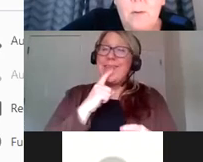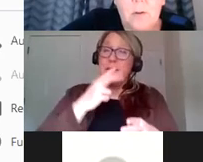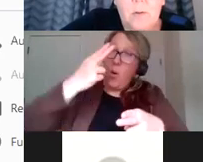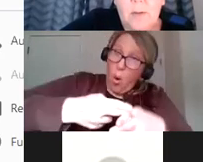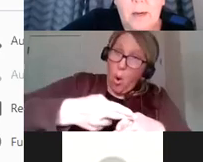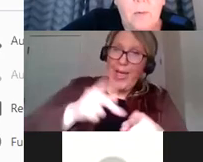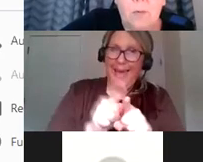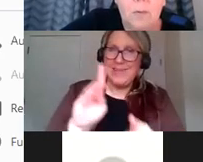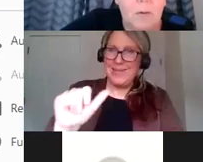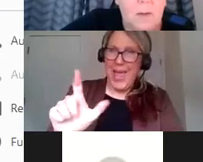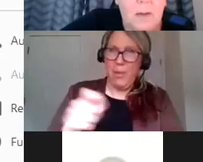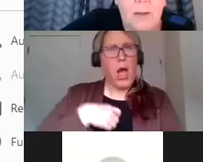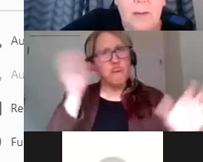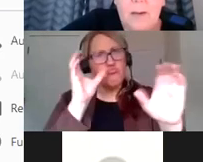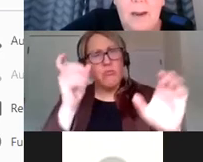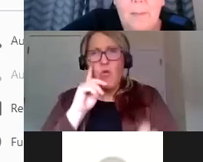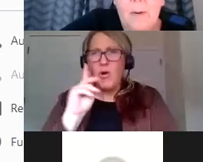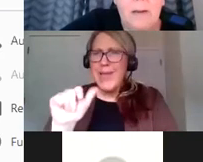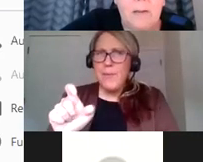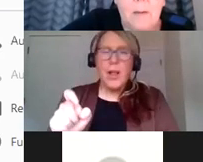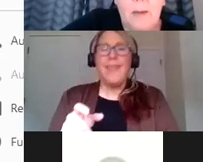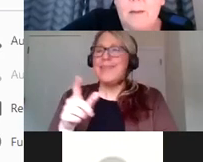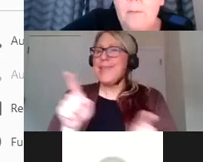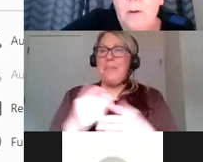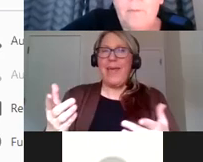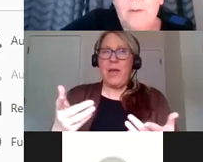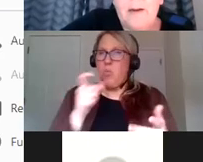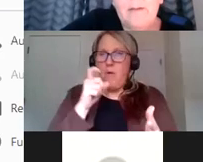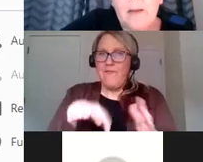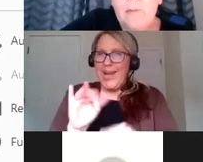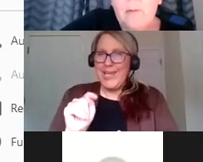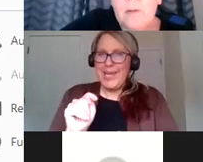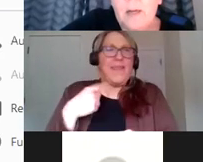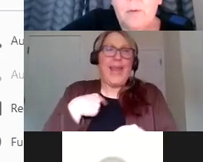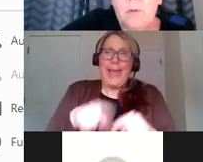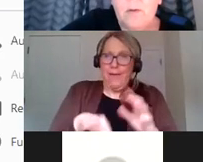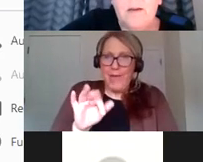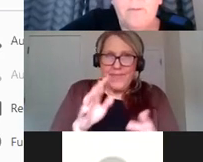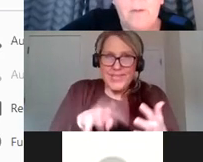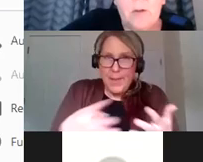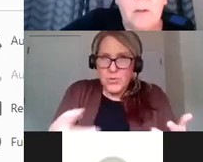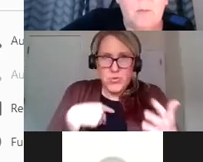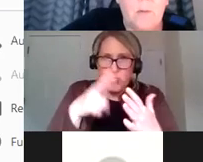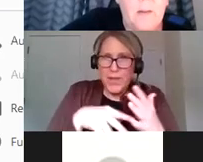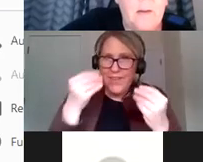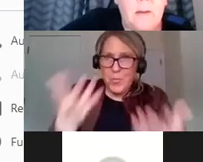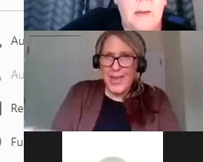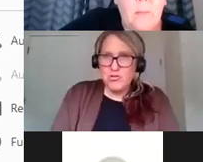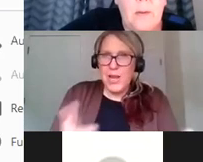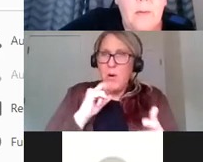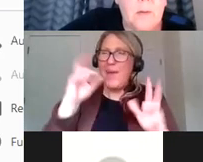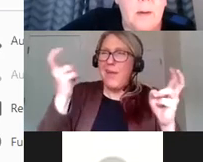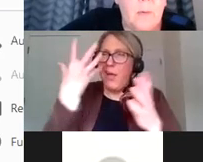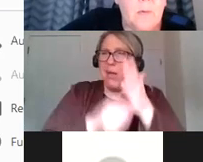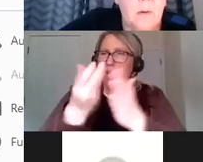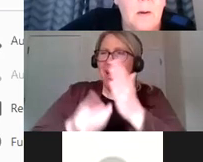if I go to search for tables, the same thing that's going to happen, and then it's going to make it difficult for me to navigate through those tables to read the information that's contained